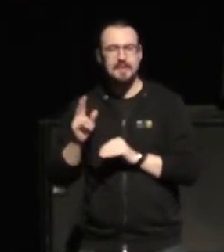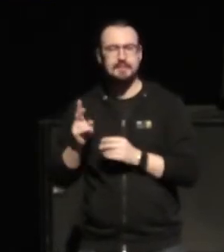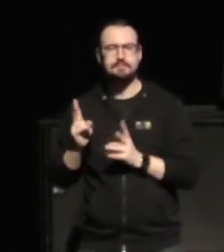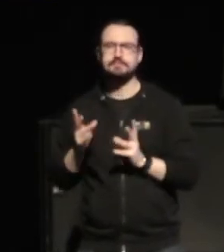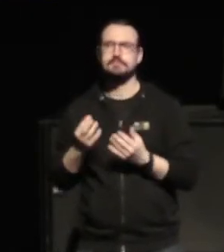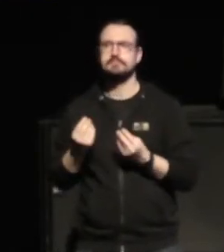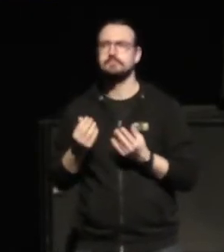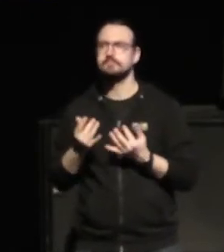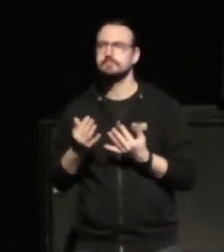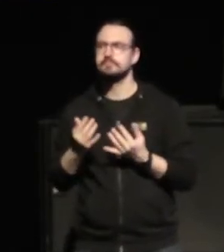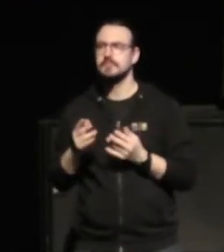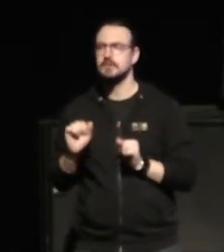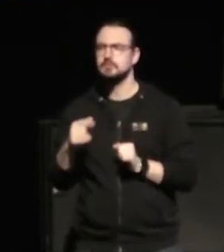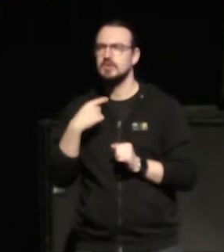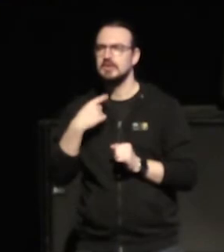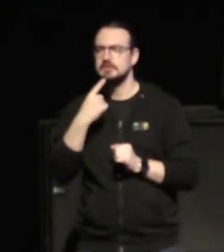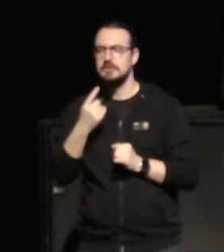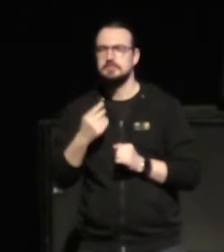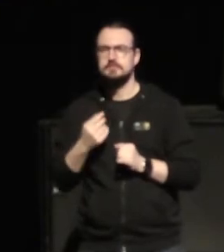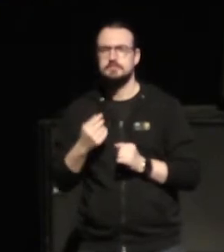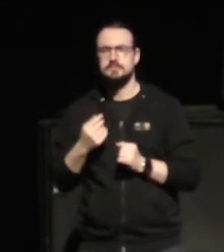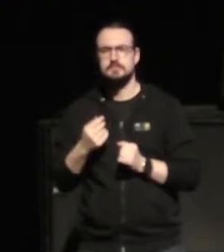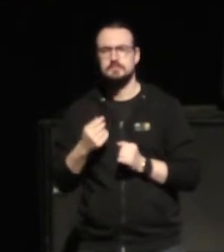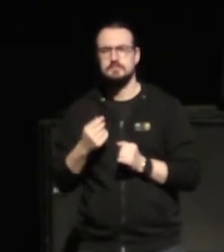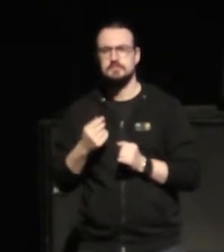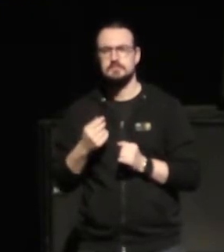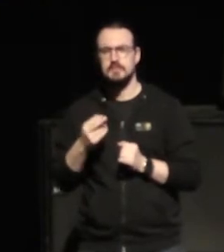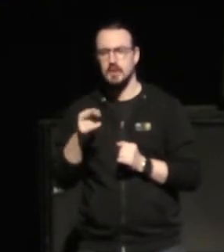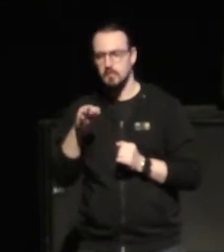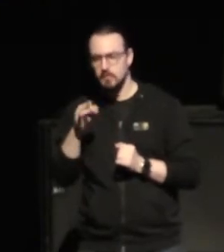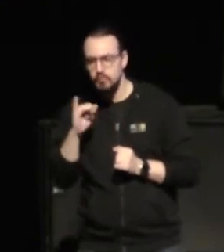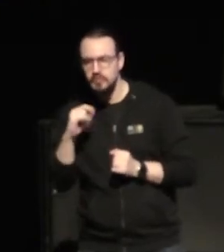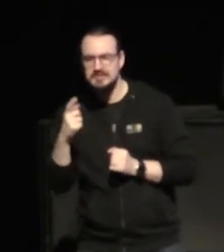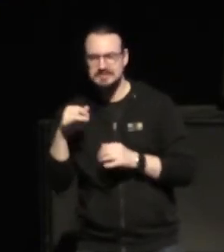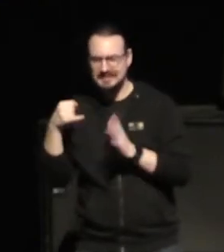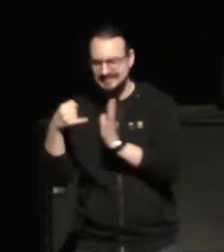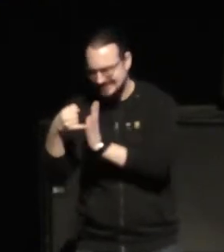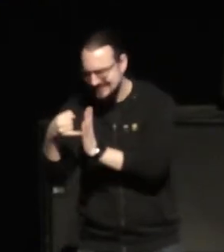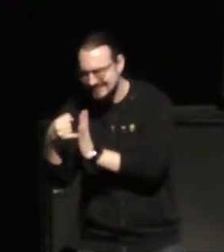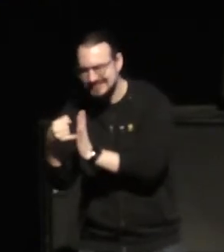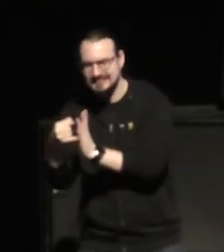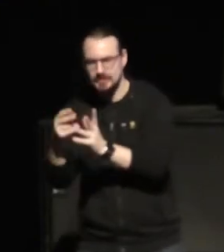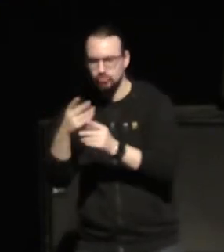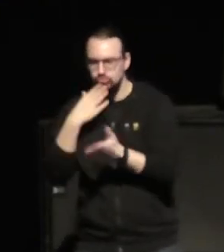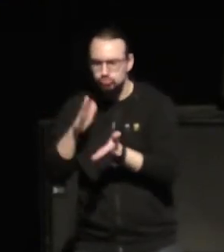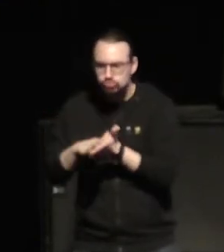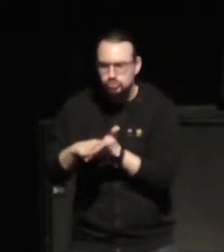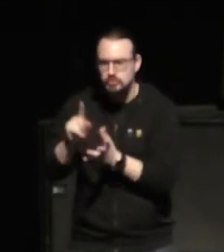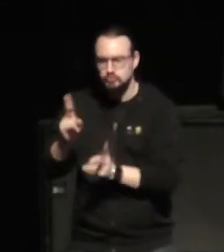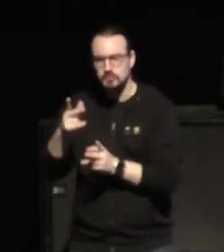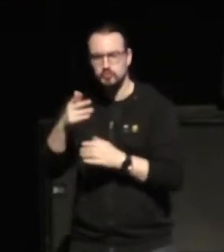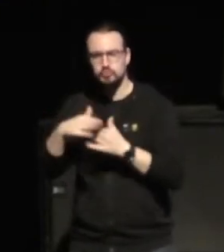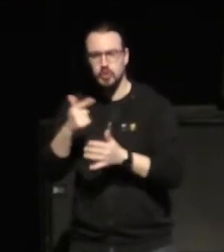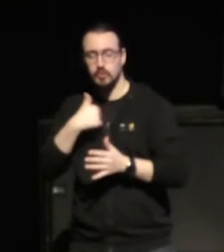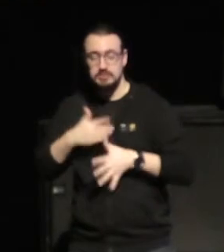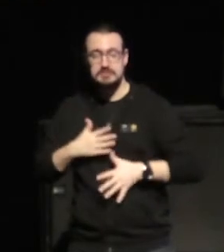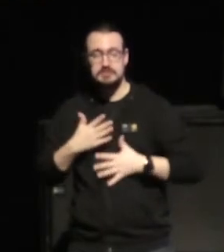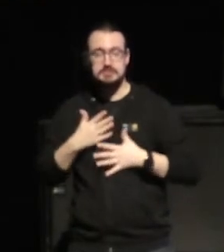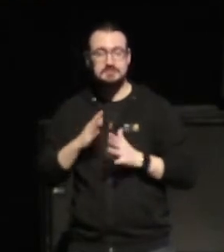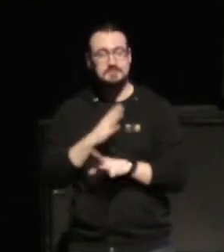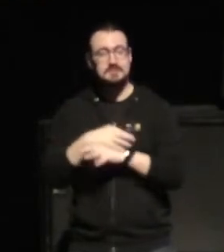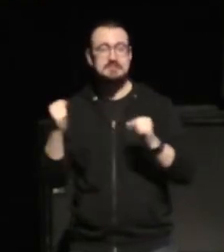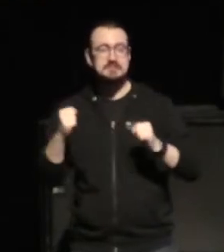how can I say it, proteins, ingredients, like the things that can keep us